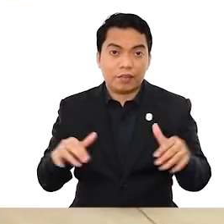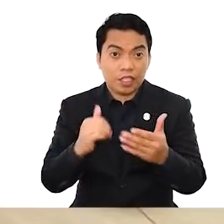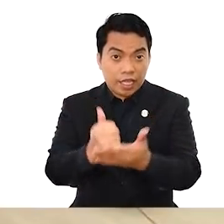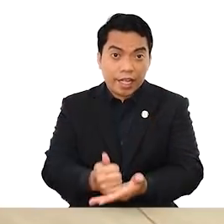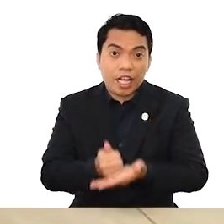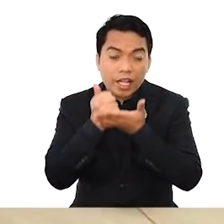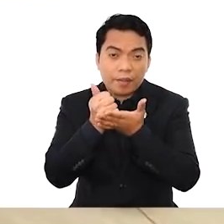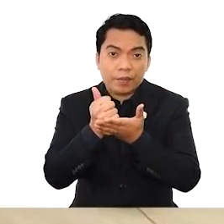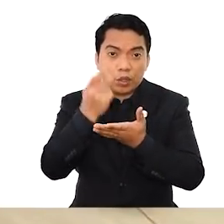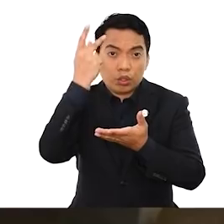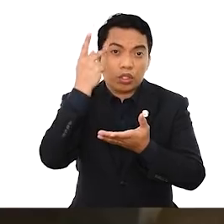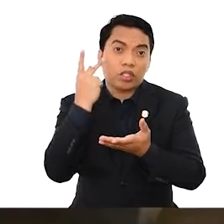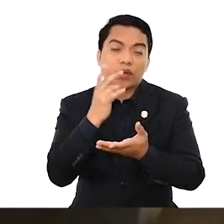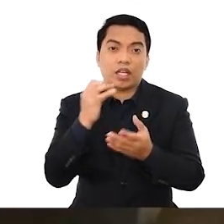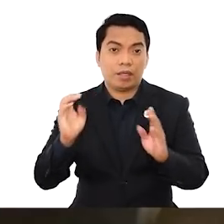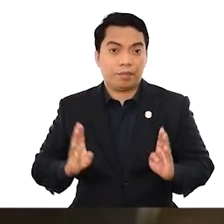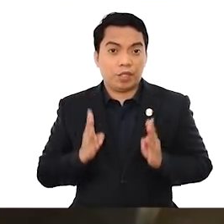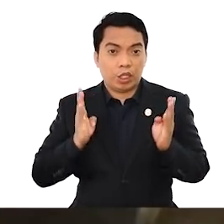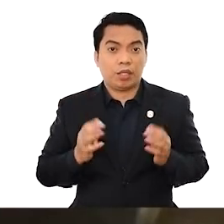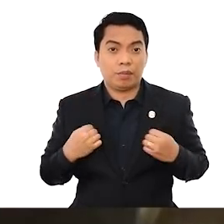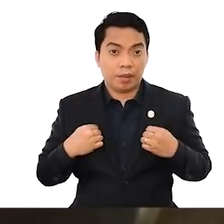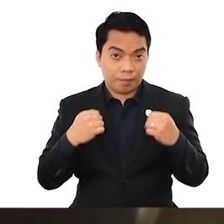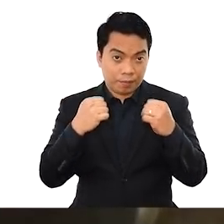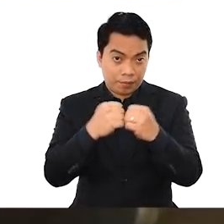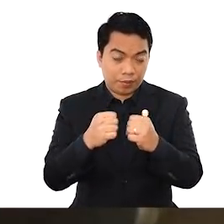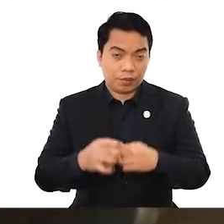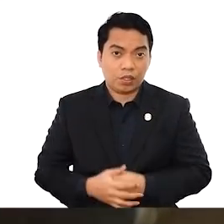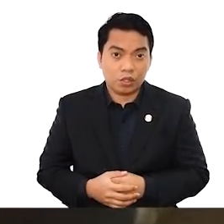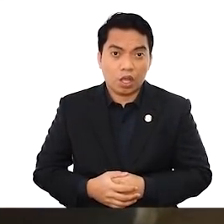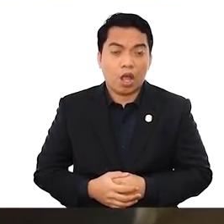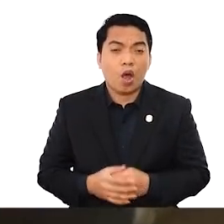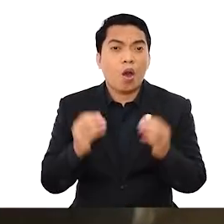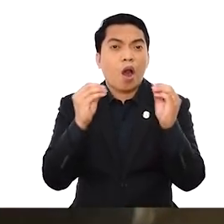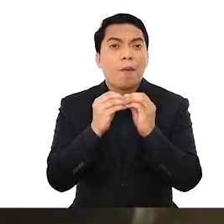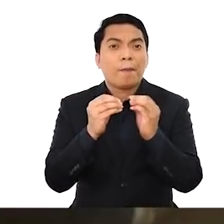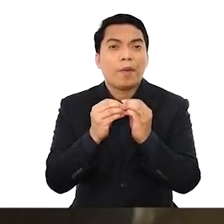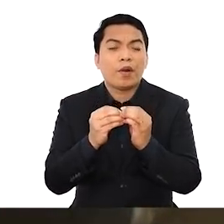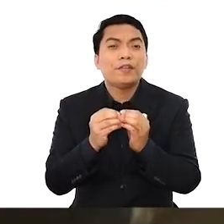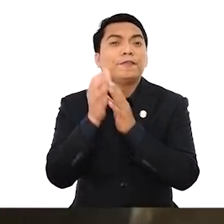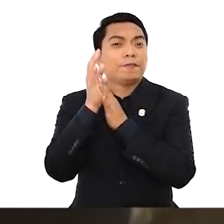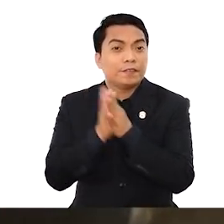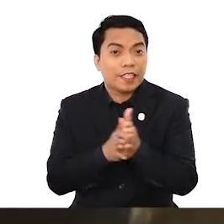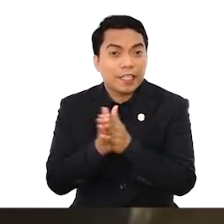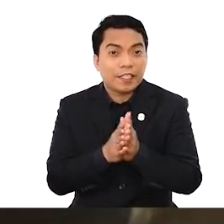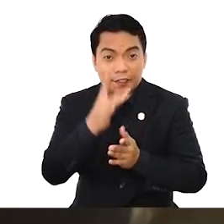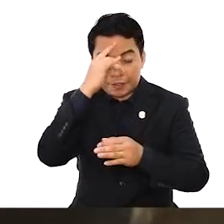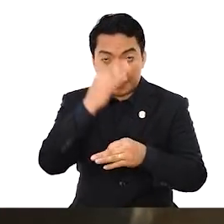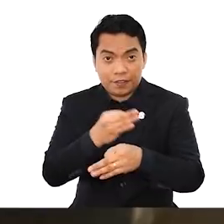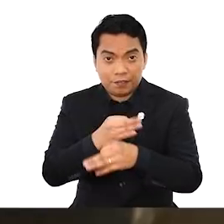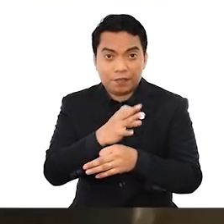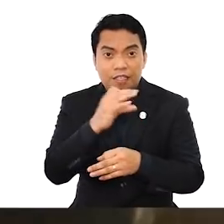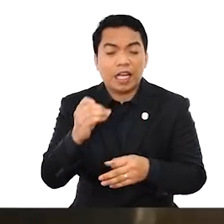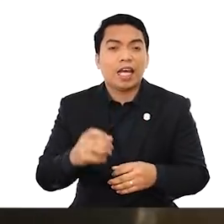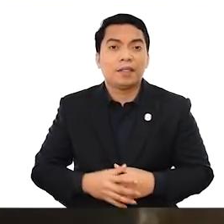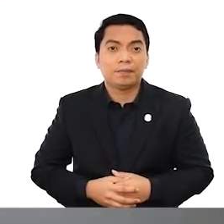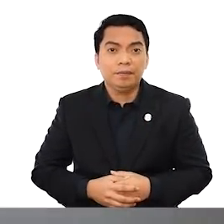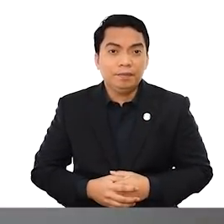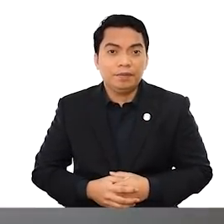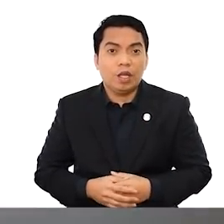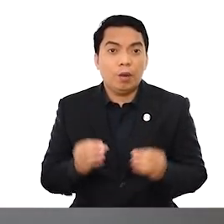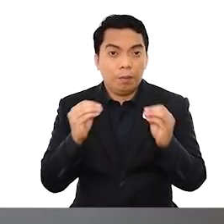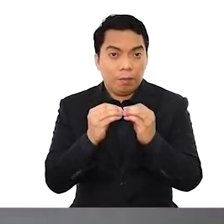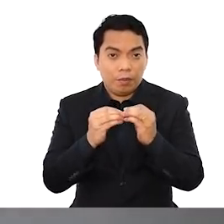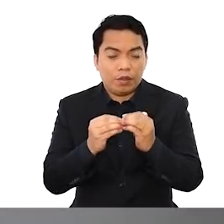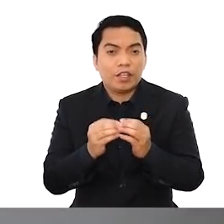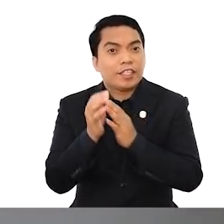the Kadiwa Binhi brethren to become more steadfast in their faith and to become